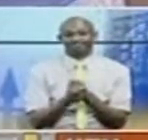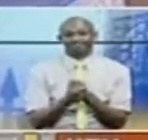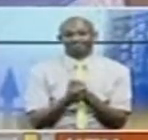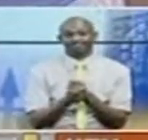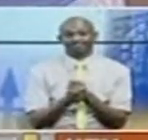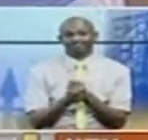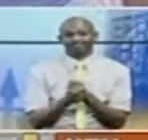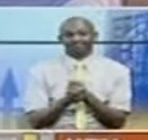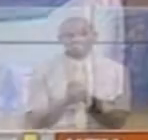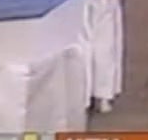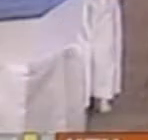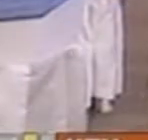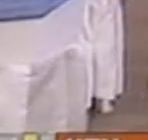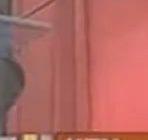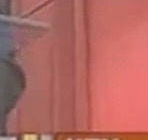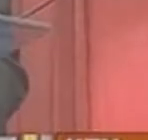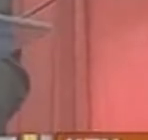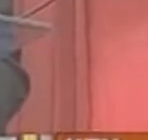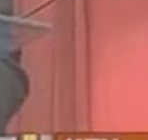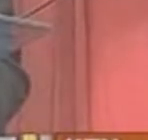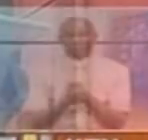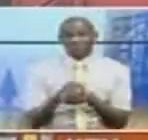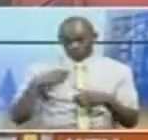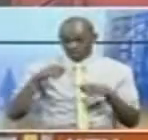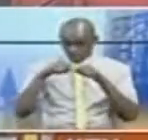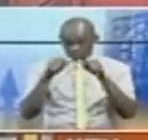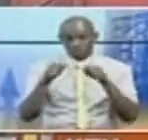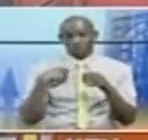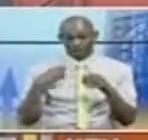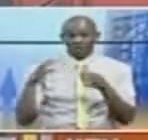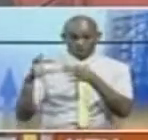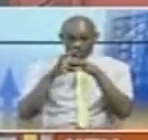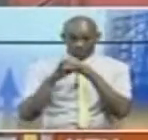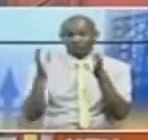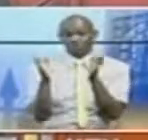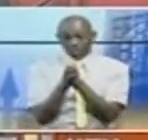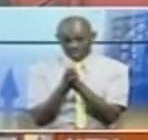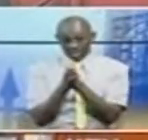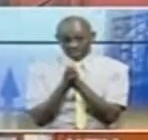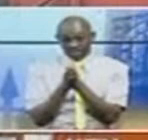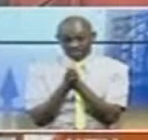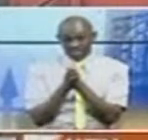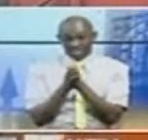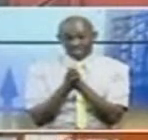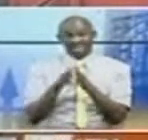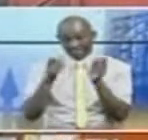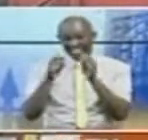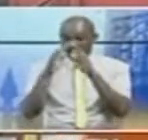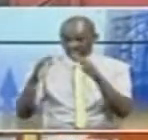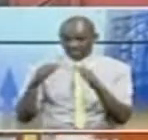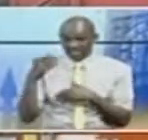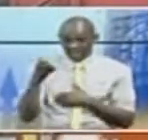be reappointed at this AGM. We continue to increase our collaborations with other media houses,